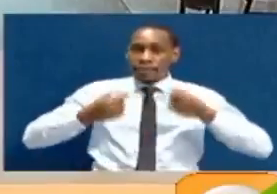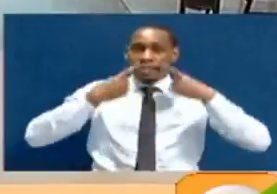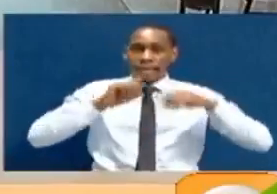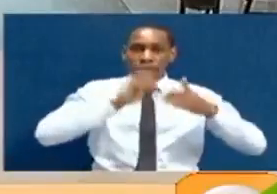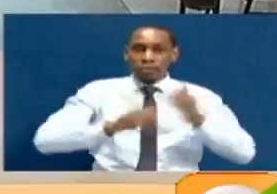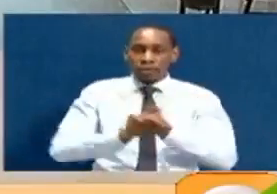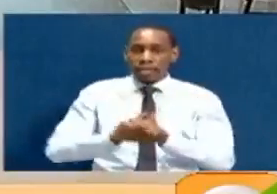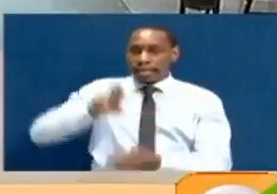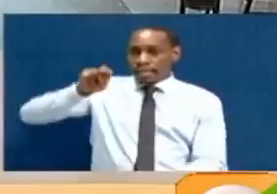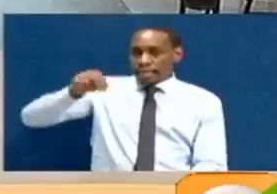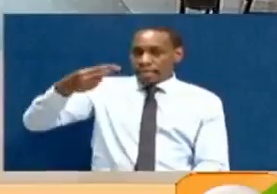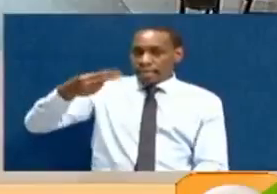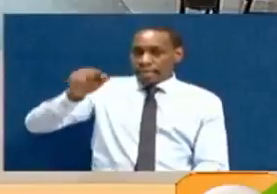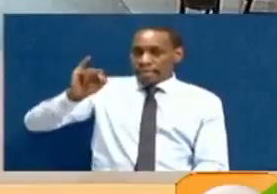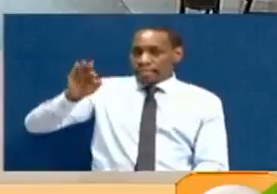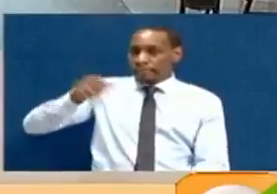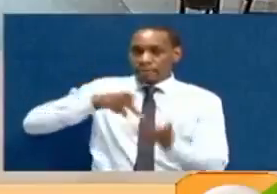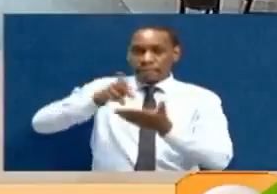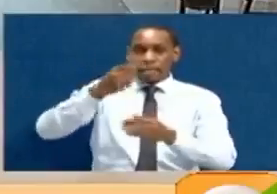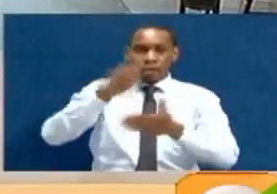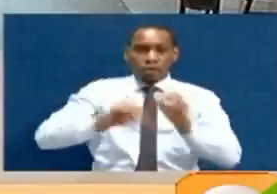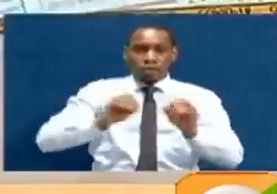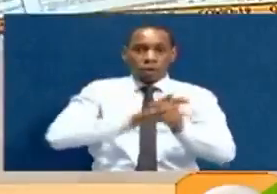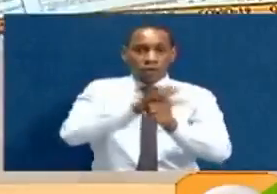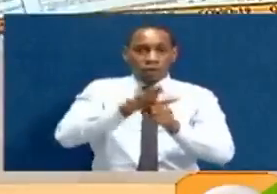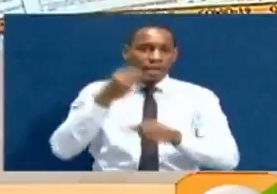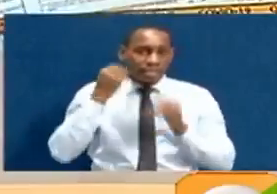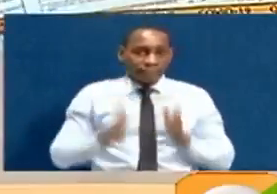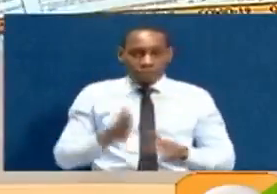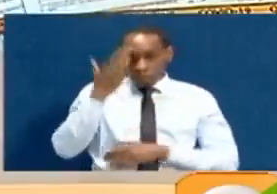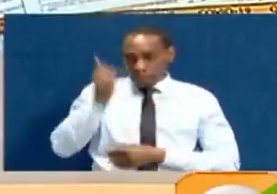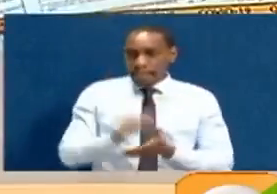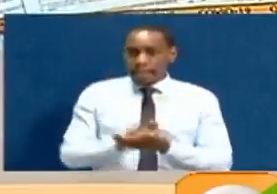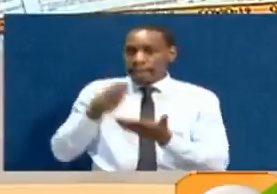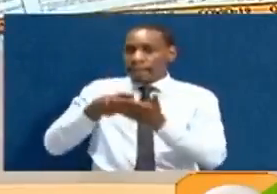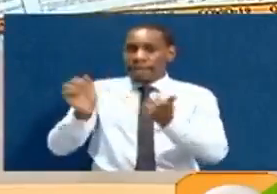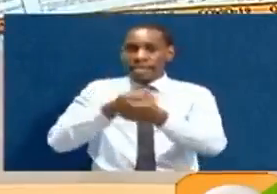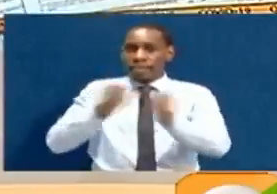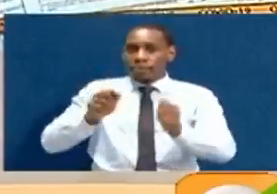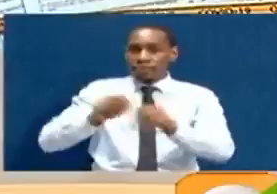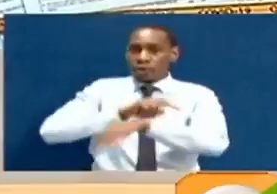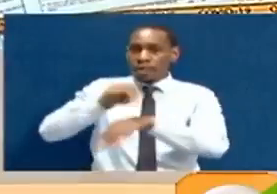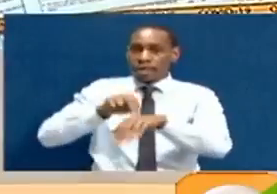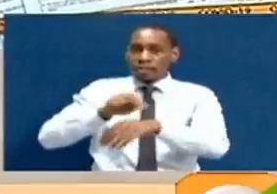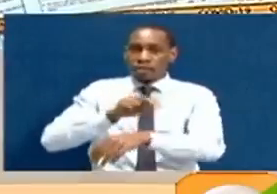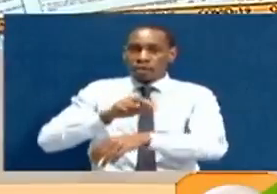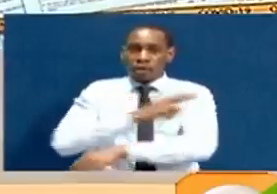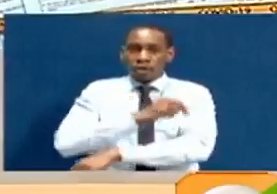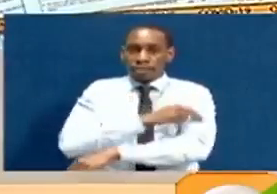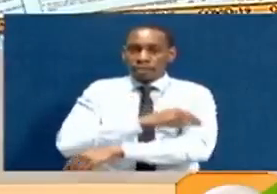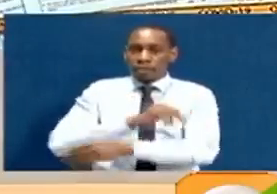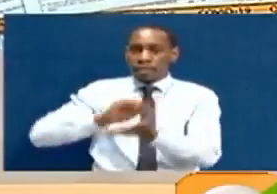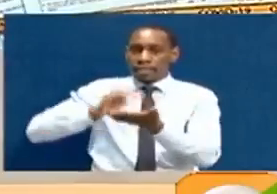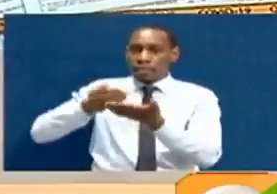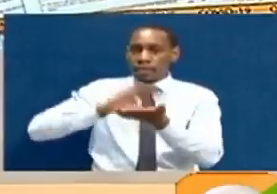announced that NHIF will not foot the bills for COVID-19 patients, as it is not financially viable for the National Hospital Insurance Fund,